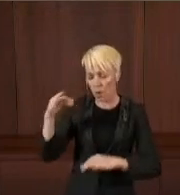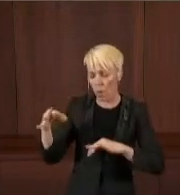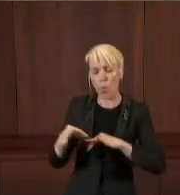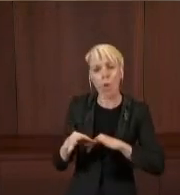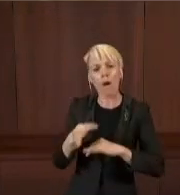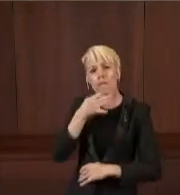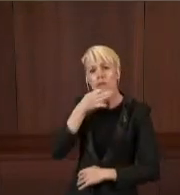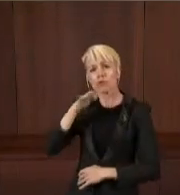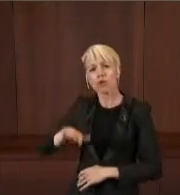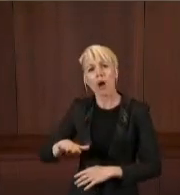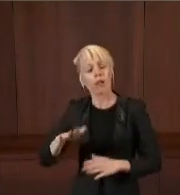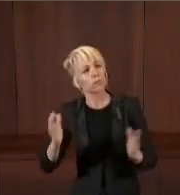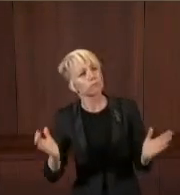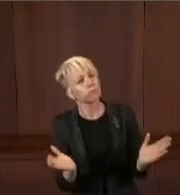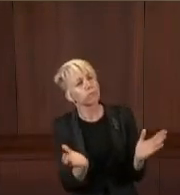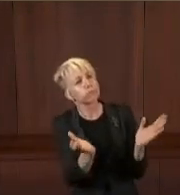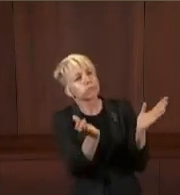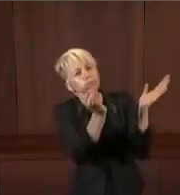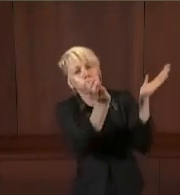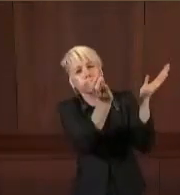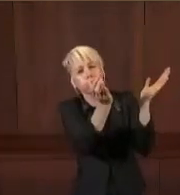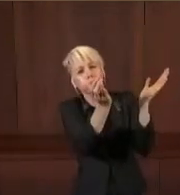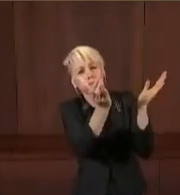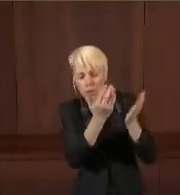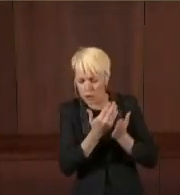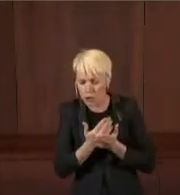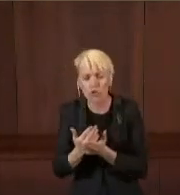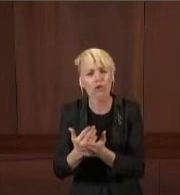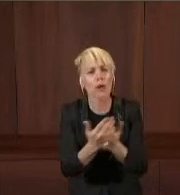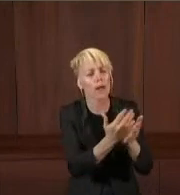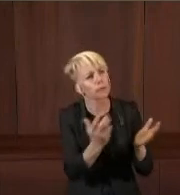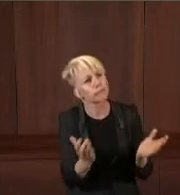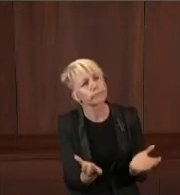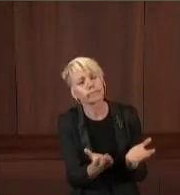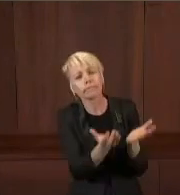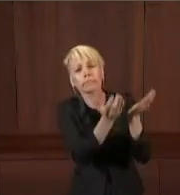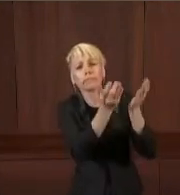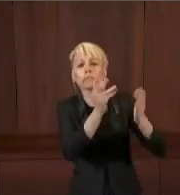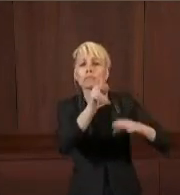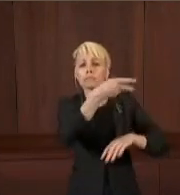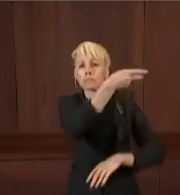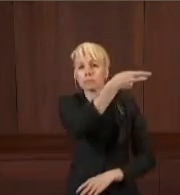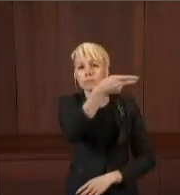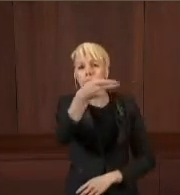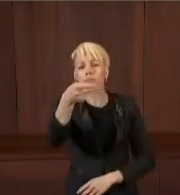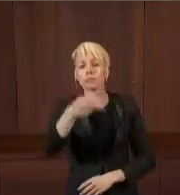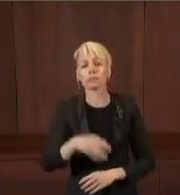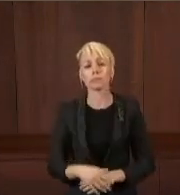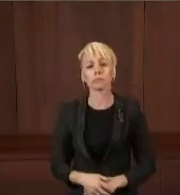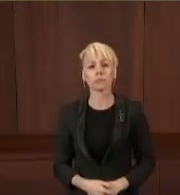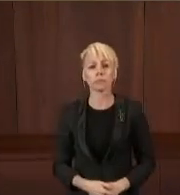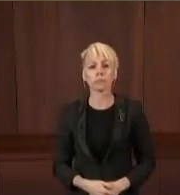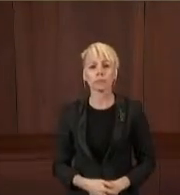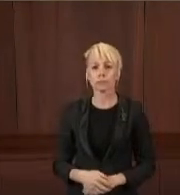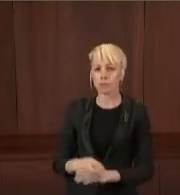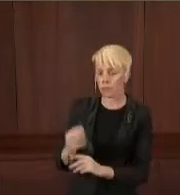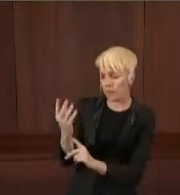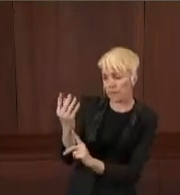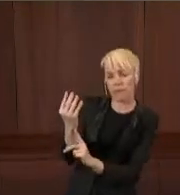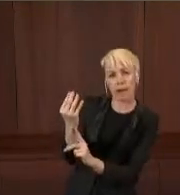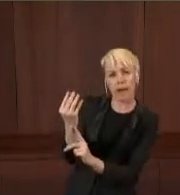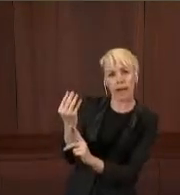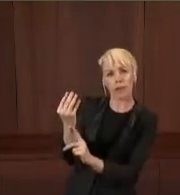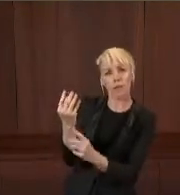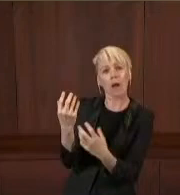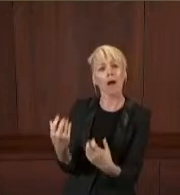and child, a joint bearing of the burden of war. The flame burns in homage to all those who